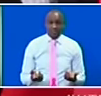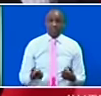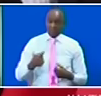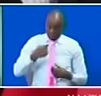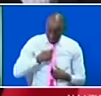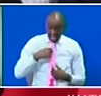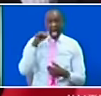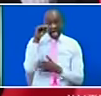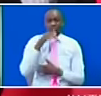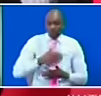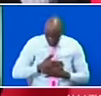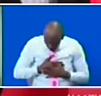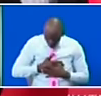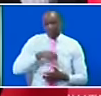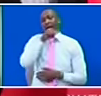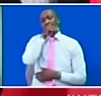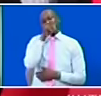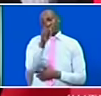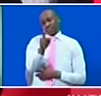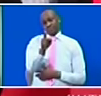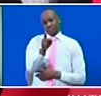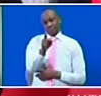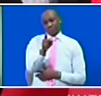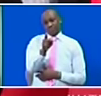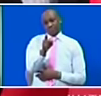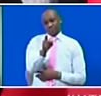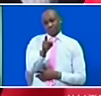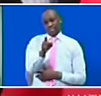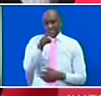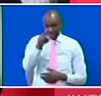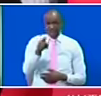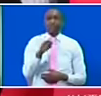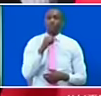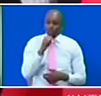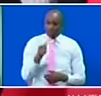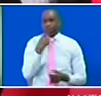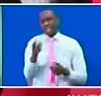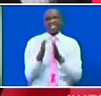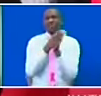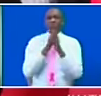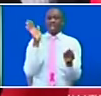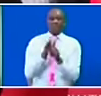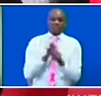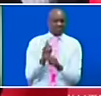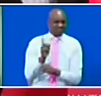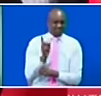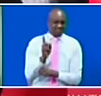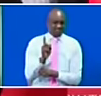I'll ask Honorable Raila Odinga not to give us the semantics.